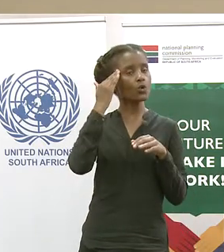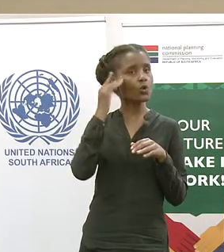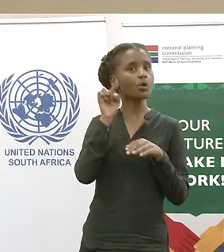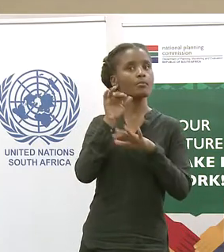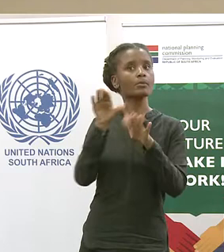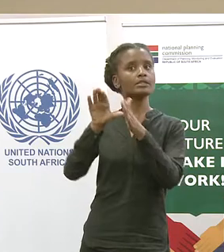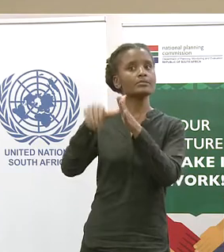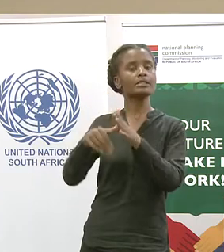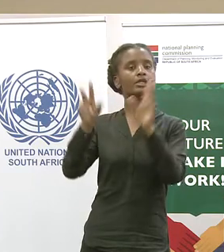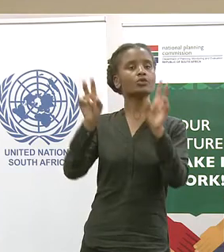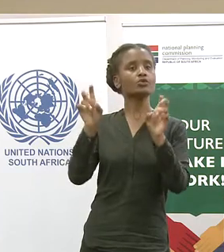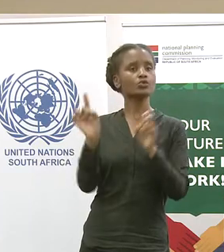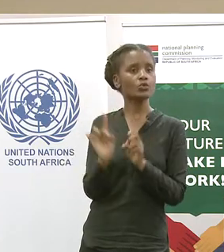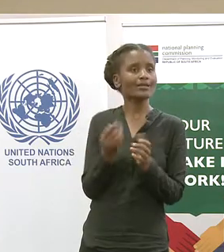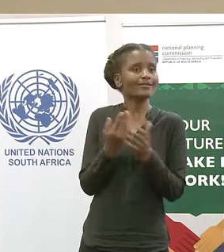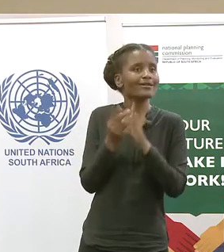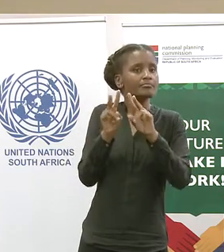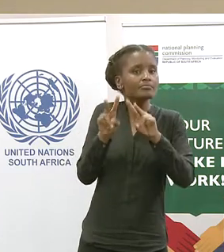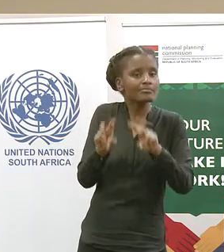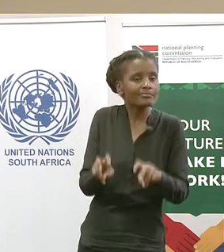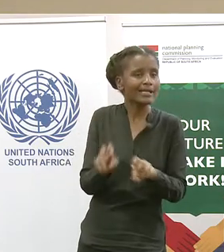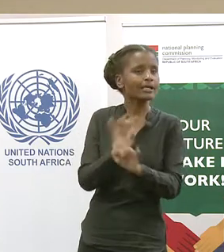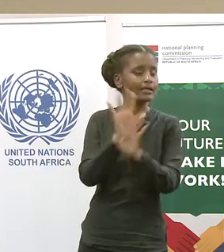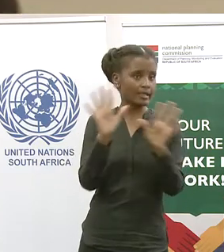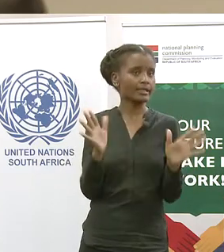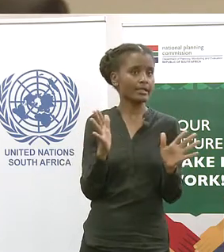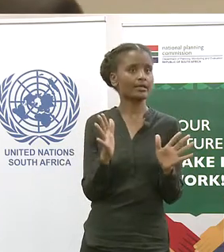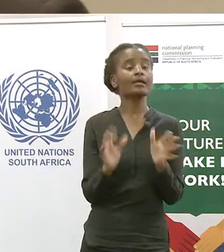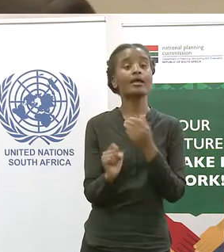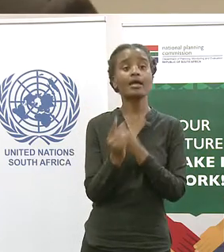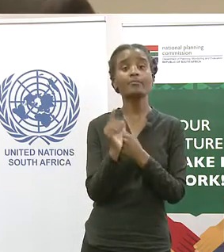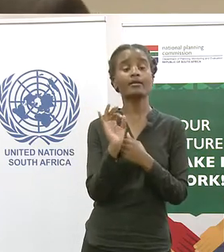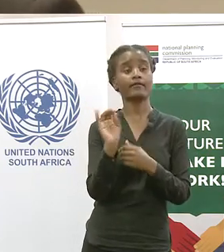that continue to function in the lives of people with disabilities each and every single day.